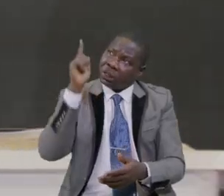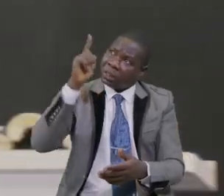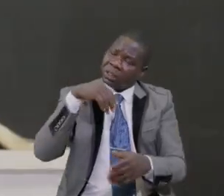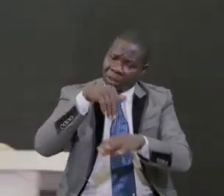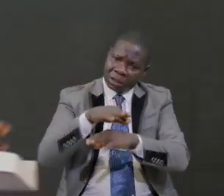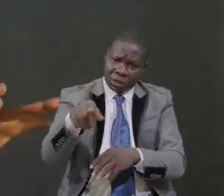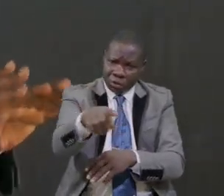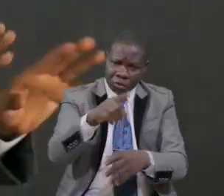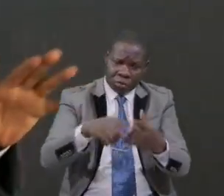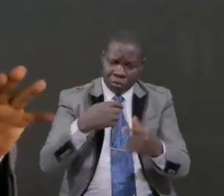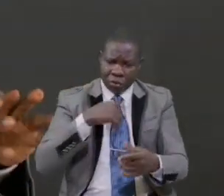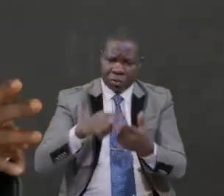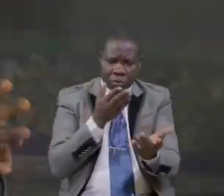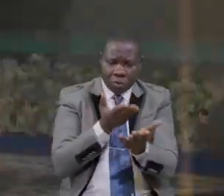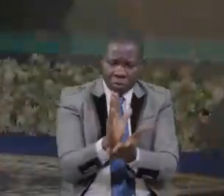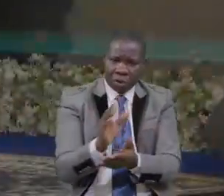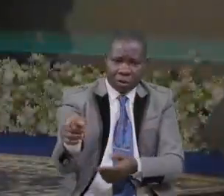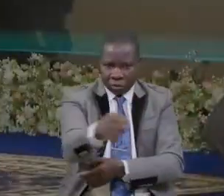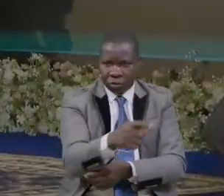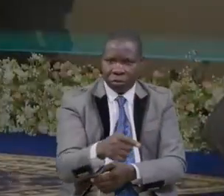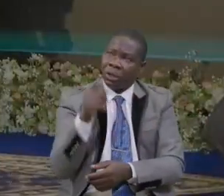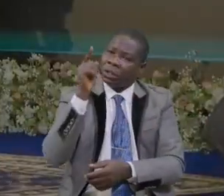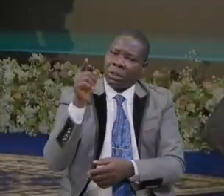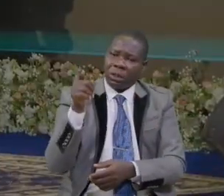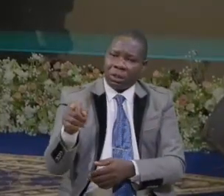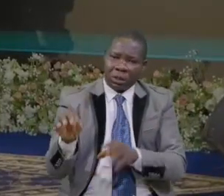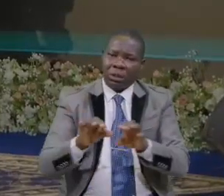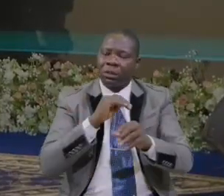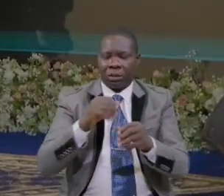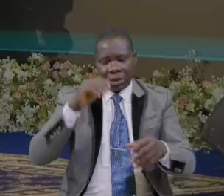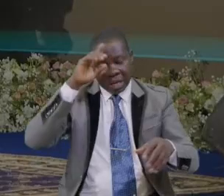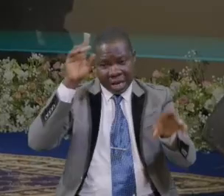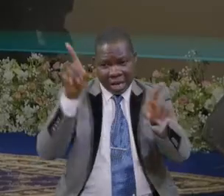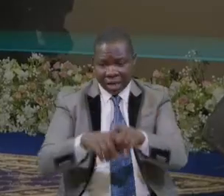right. He didn't agree at that time, but I said, listen, I